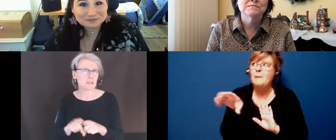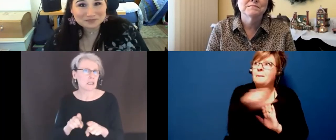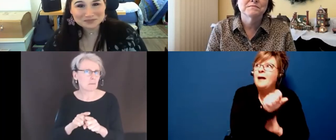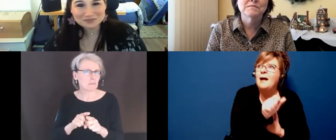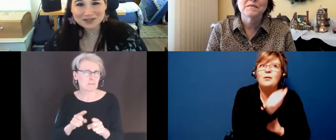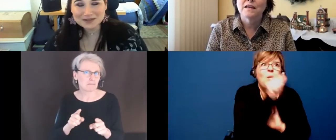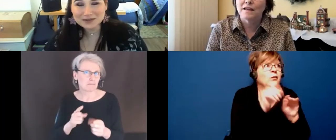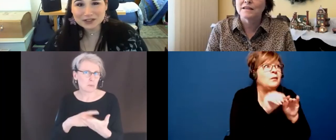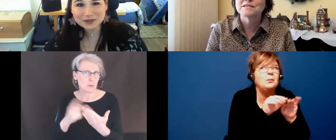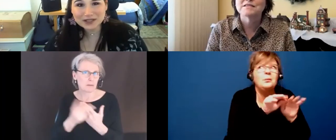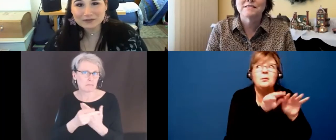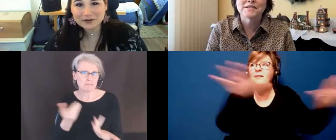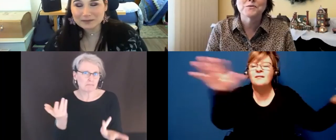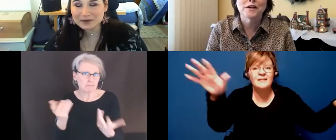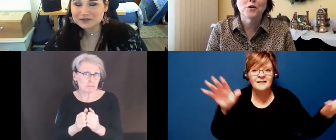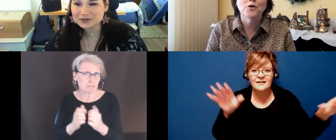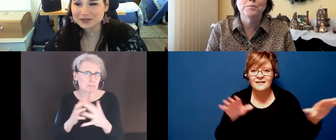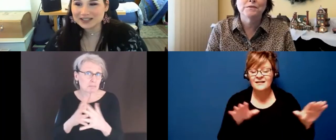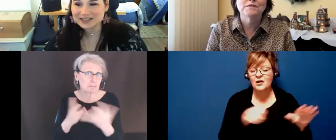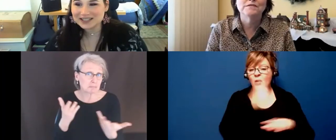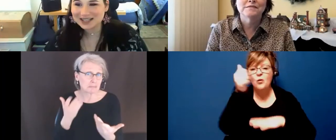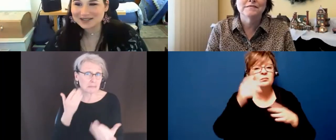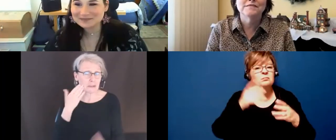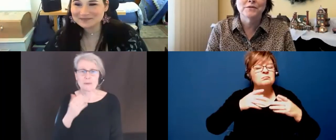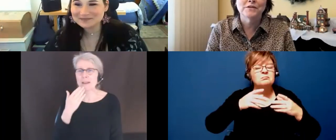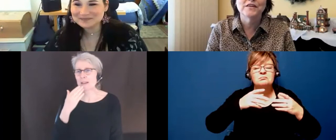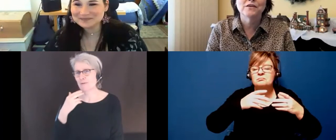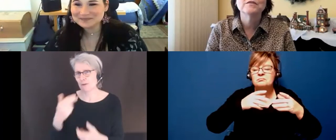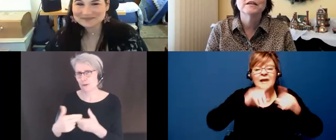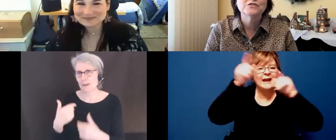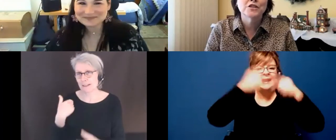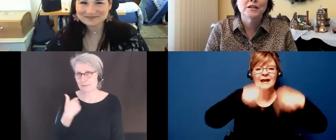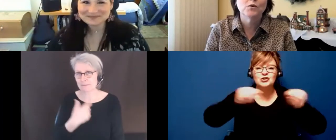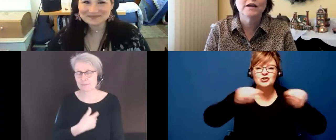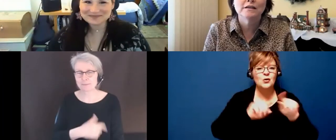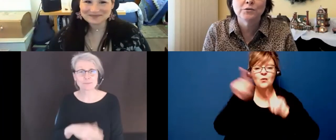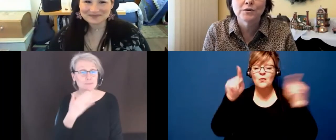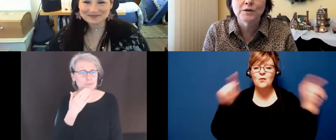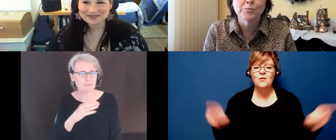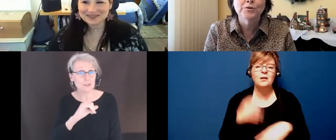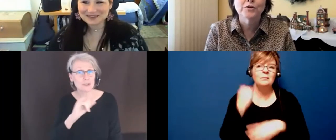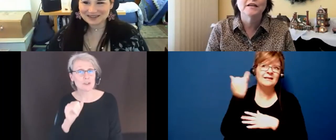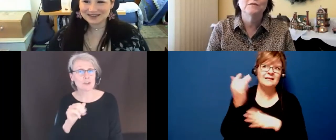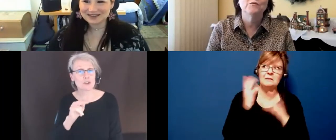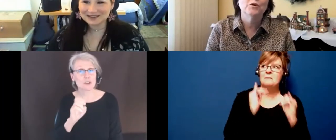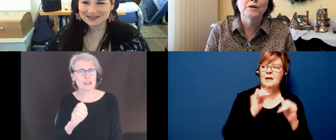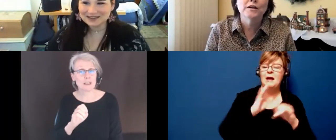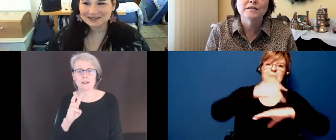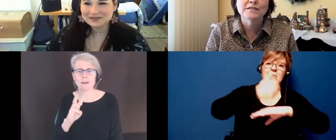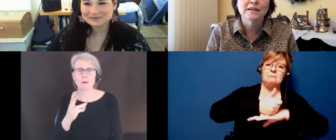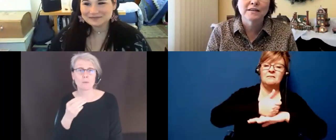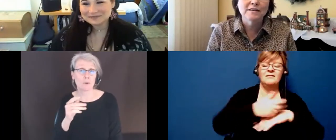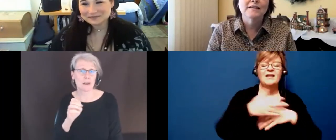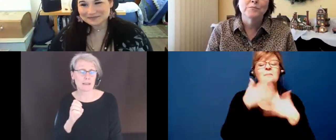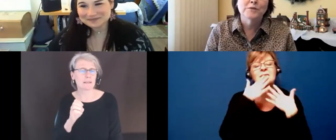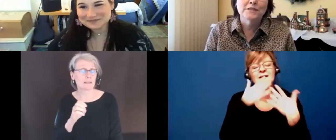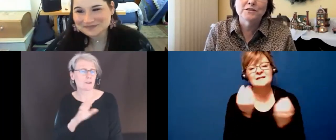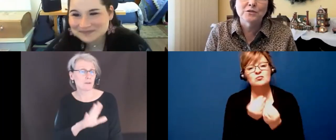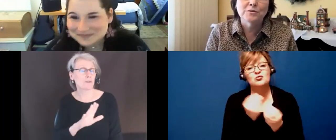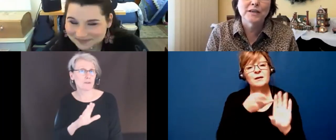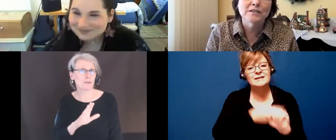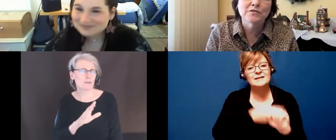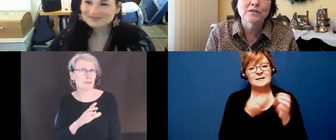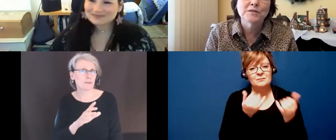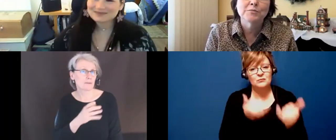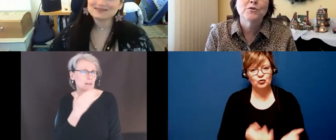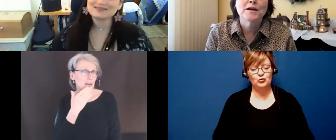similar. So thank you again very much for joining us today. Well, thank you. And thanks to Jane White, who I know put our name forward as a